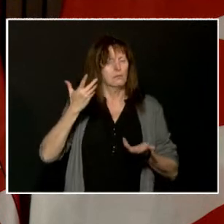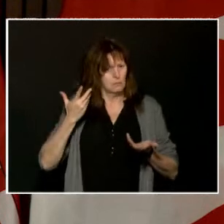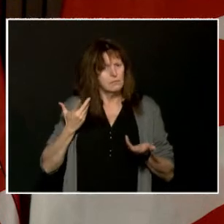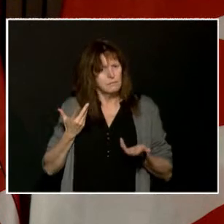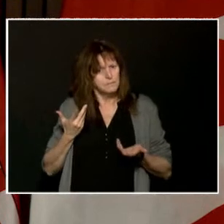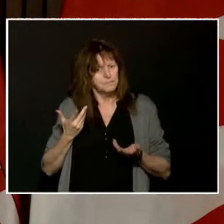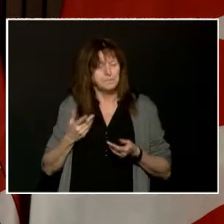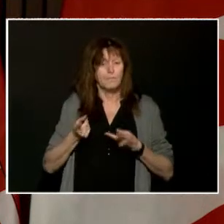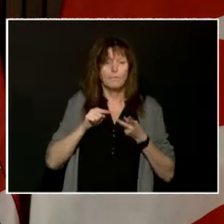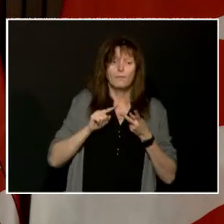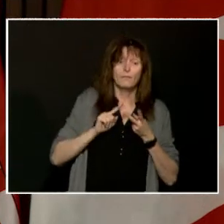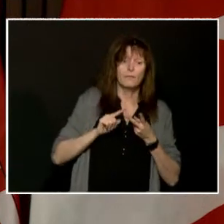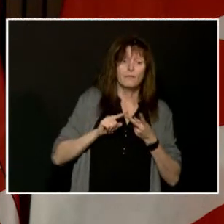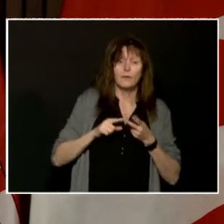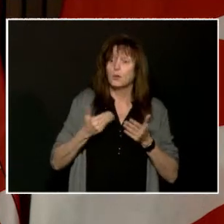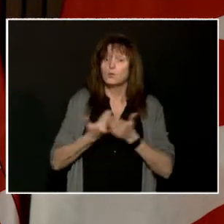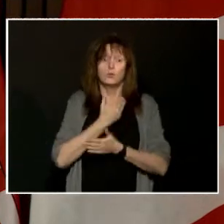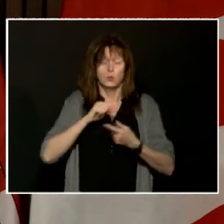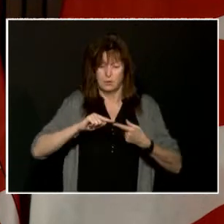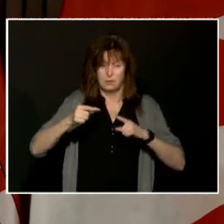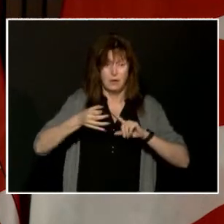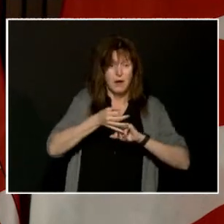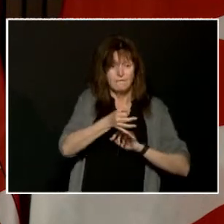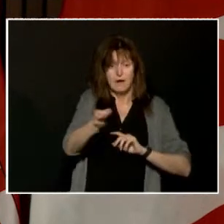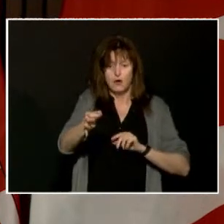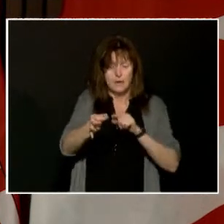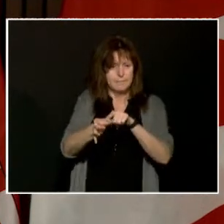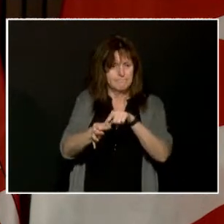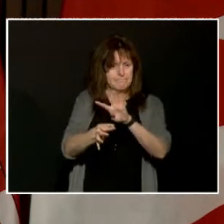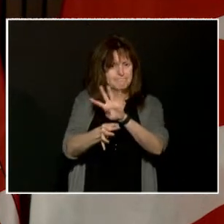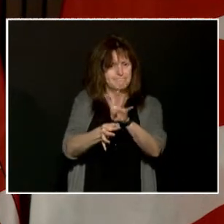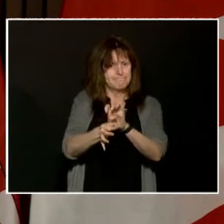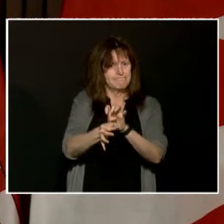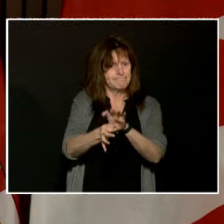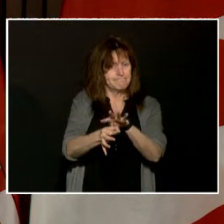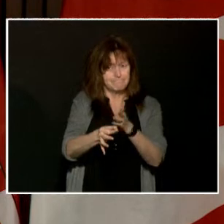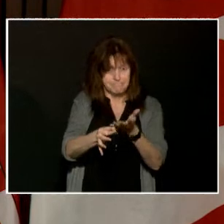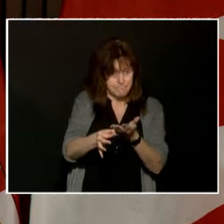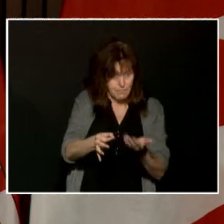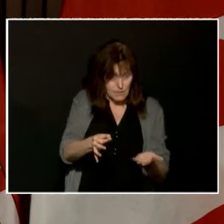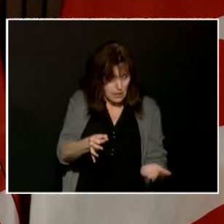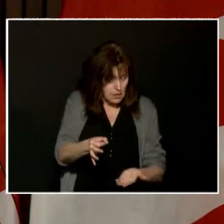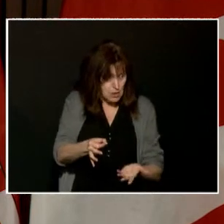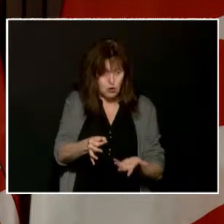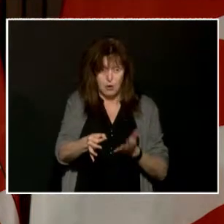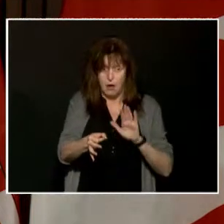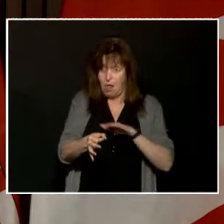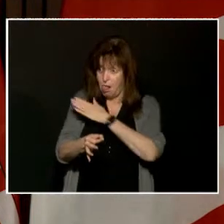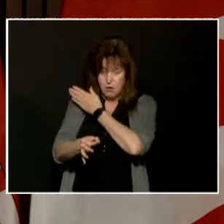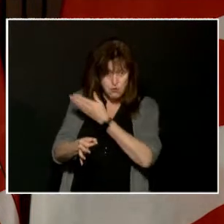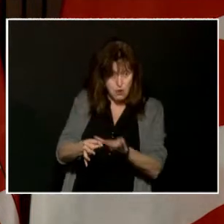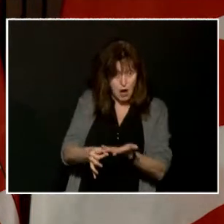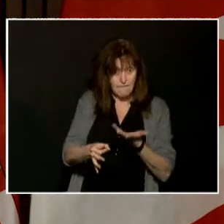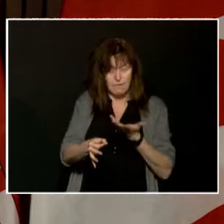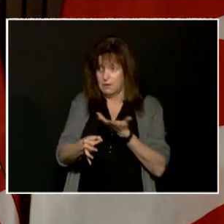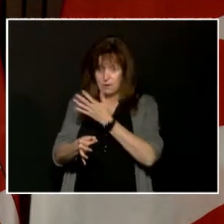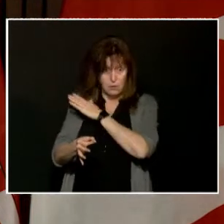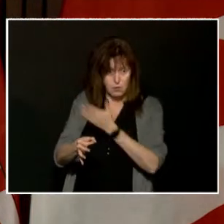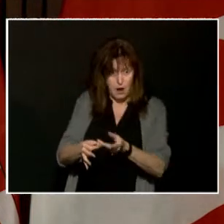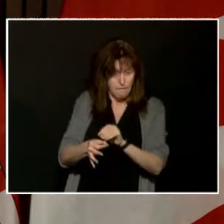a new variant of concern that enters, or one of the ones that are here right now, somehow starting to spread much more rapidly. Thankfully, the numbers